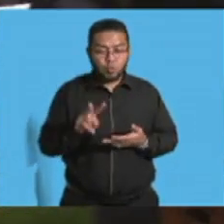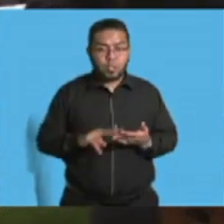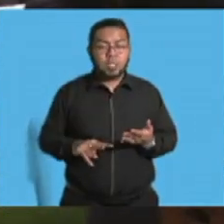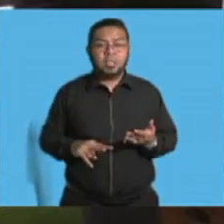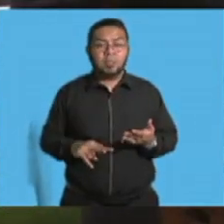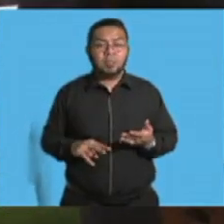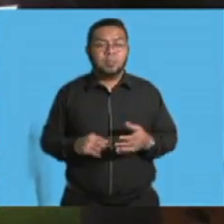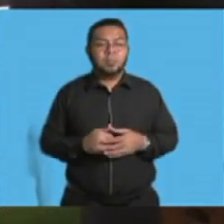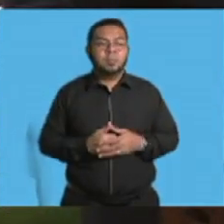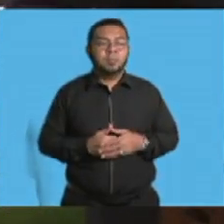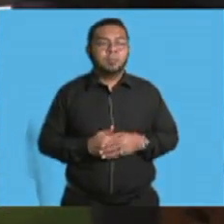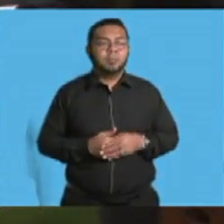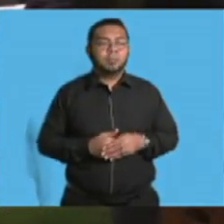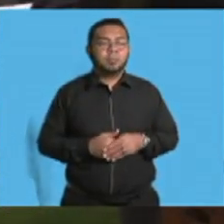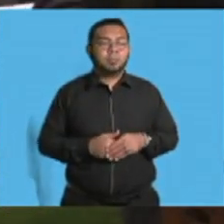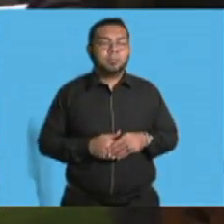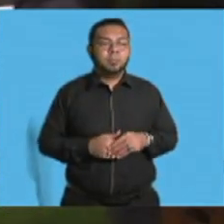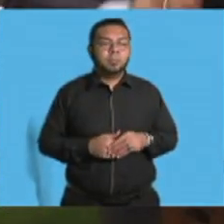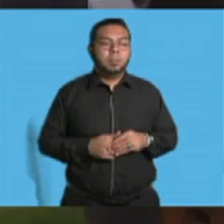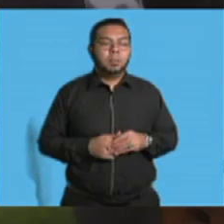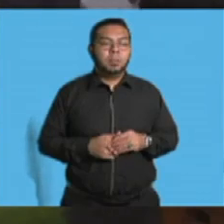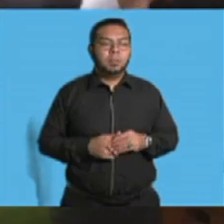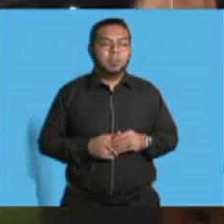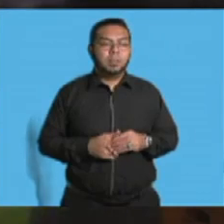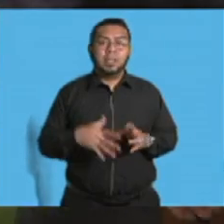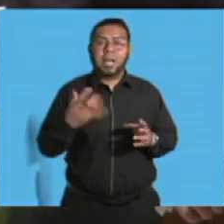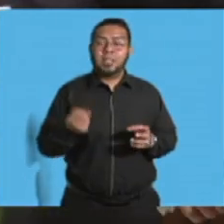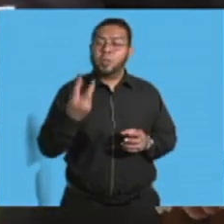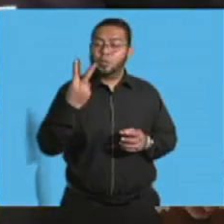Speaker, it has